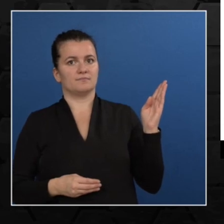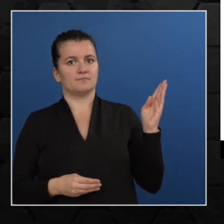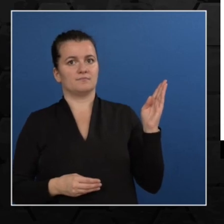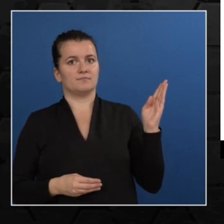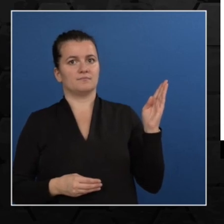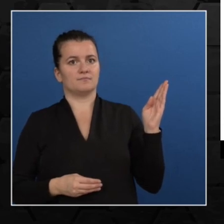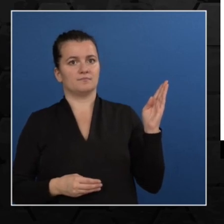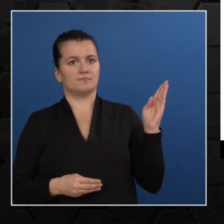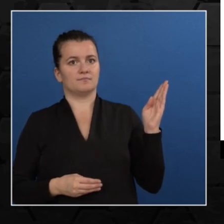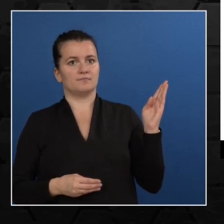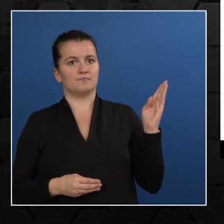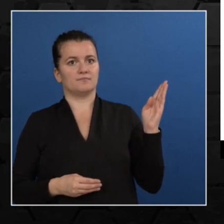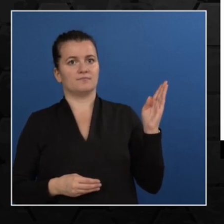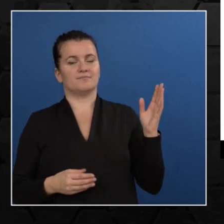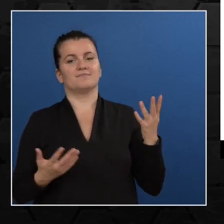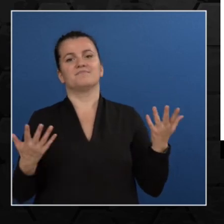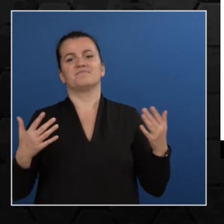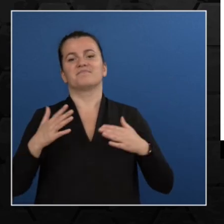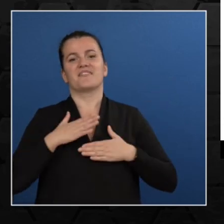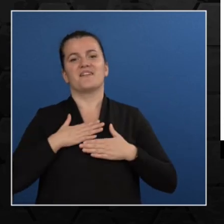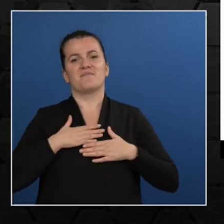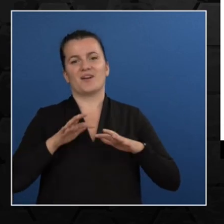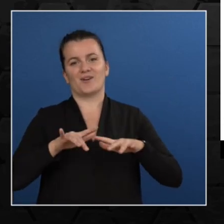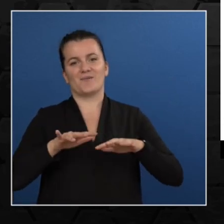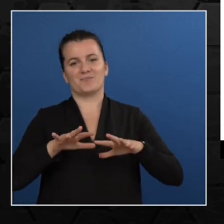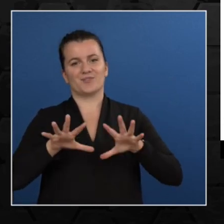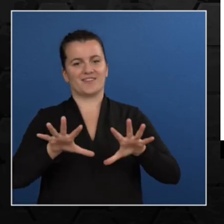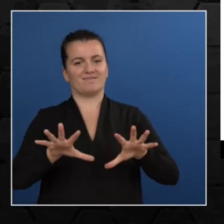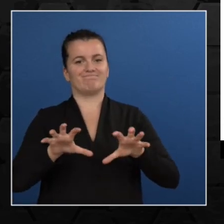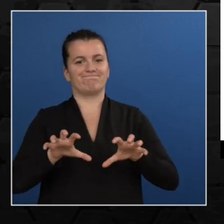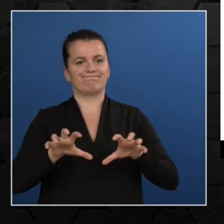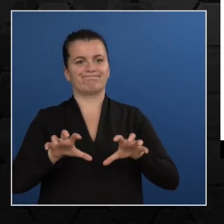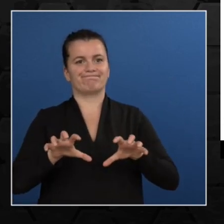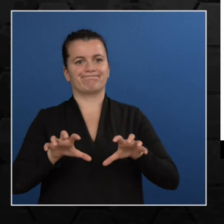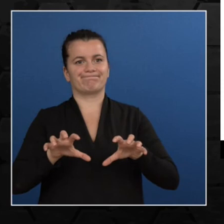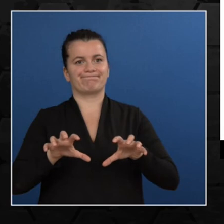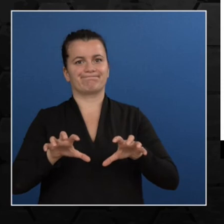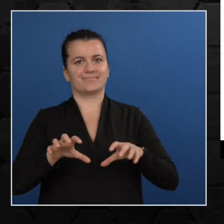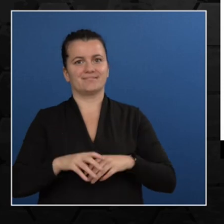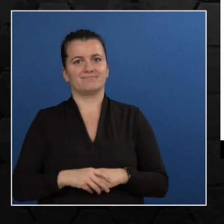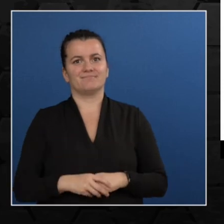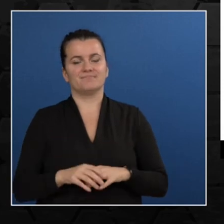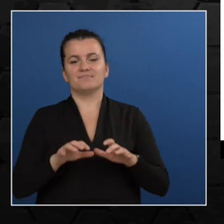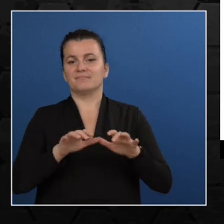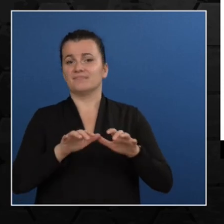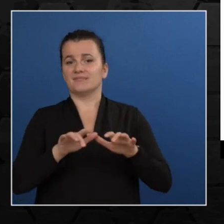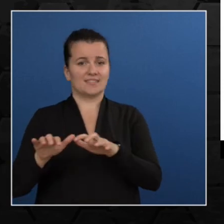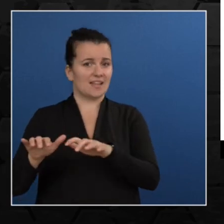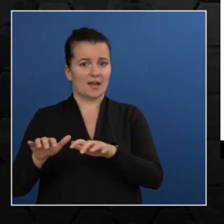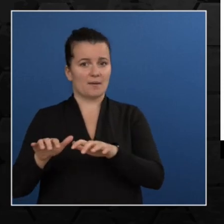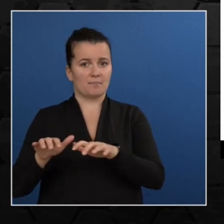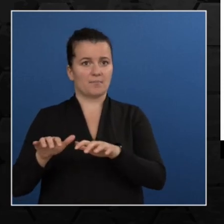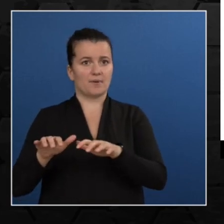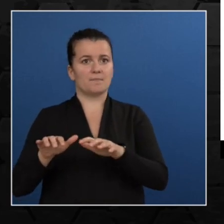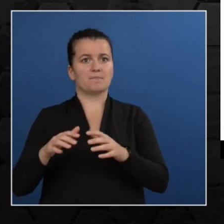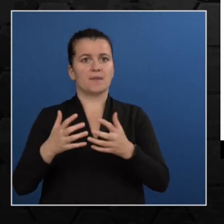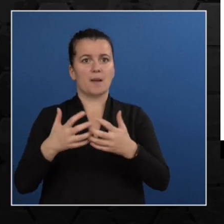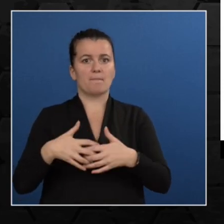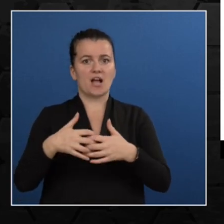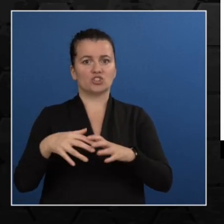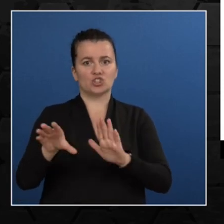my PC is frozen. It's really frozen. I think because of time, I can stop